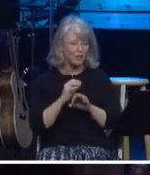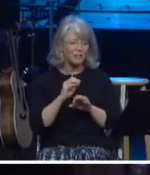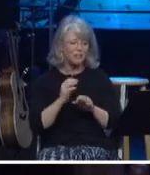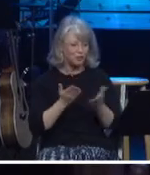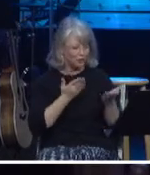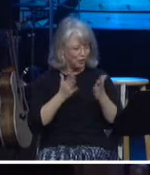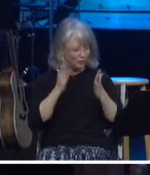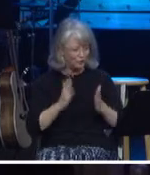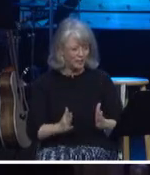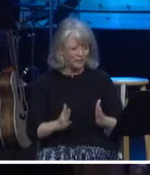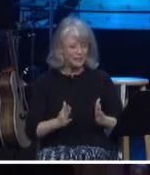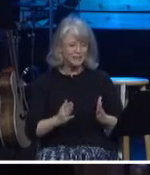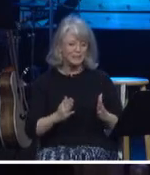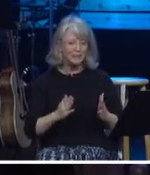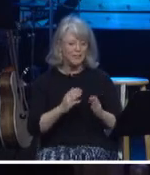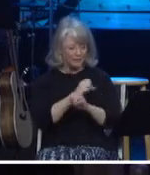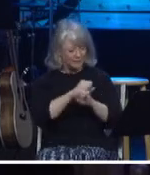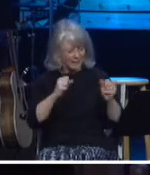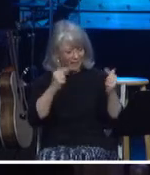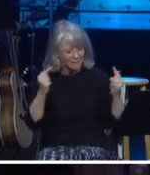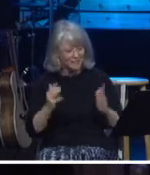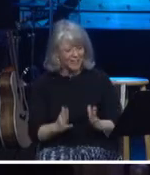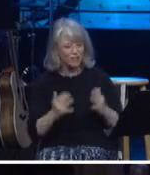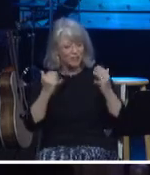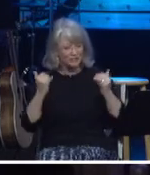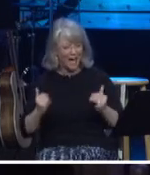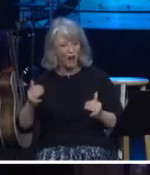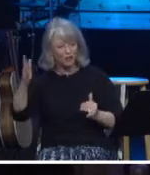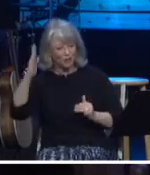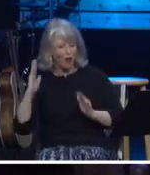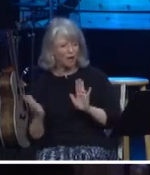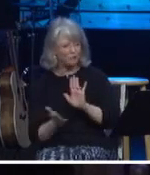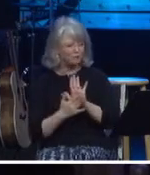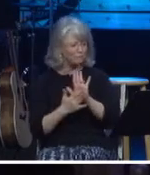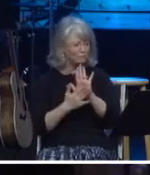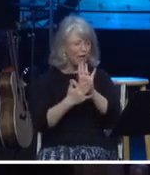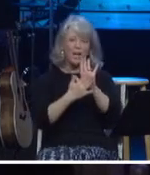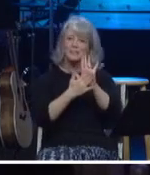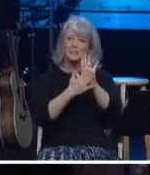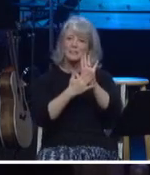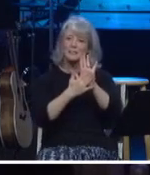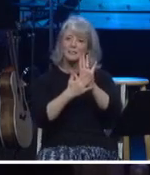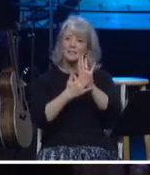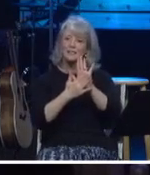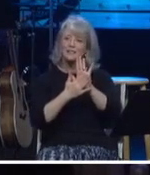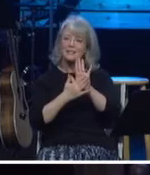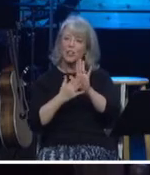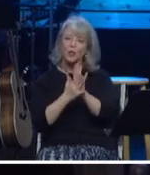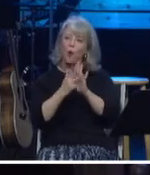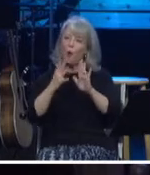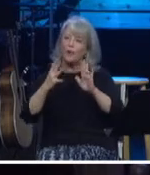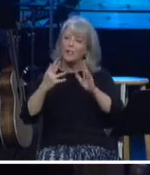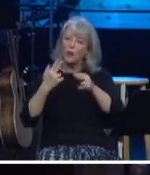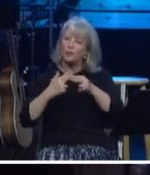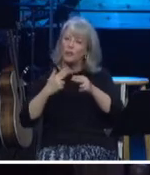When the saved sinner receives praise, glory, call it this, reward,